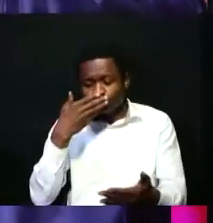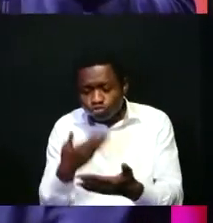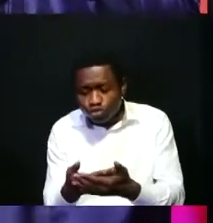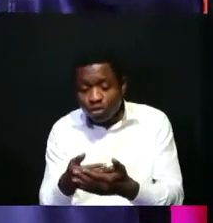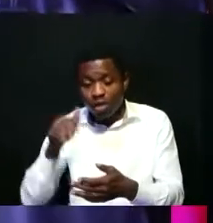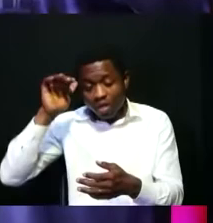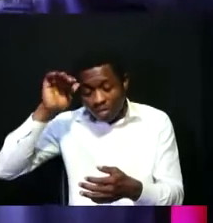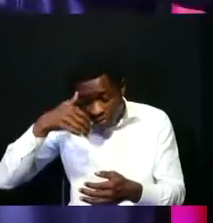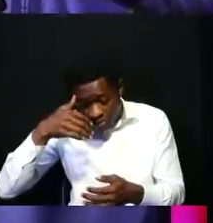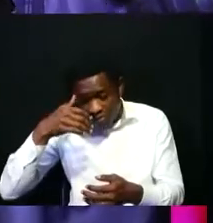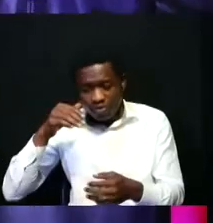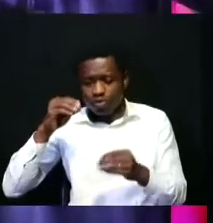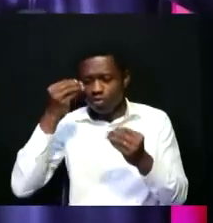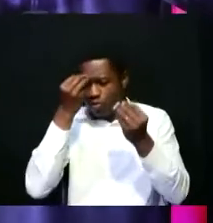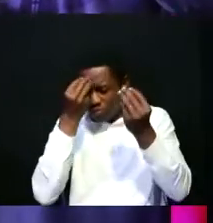fact,